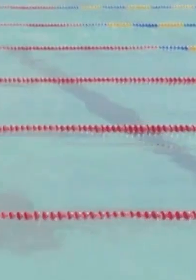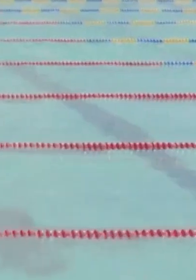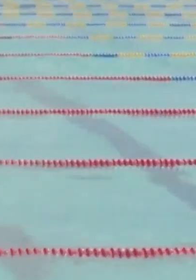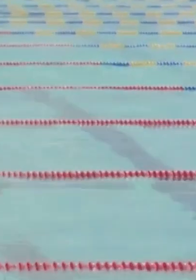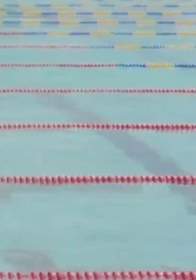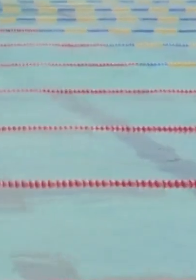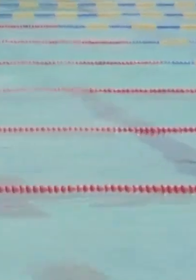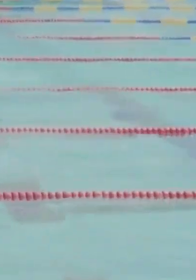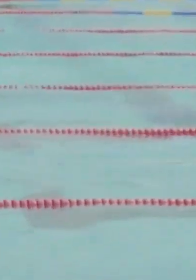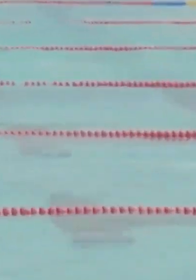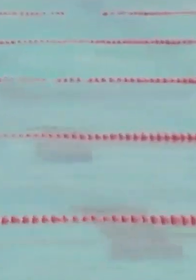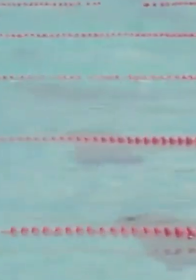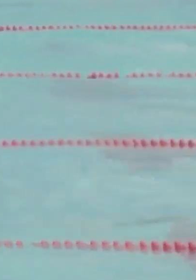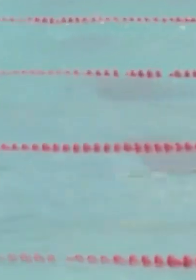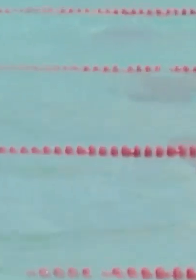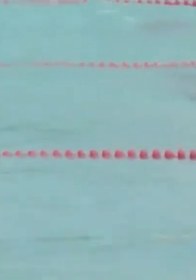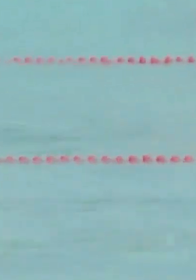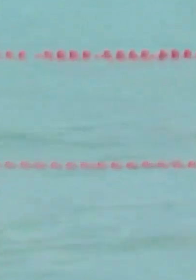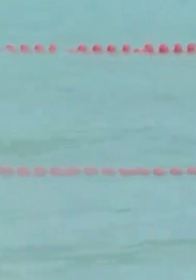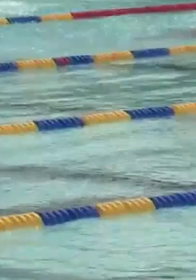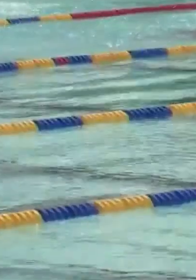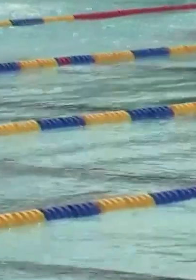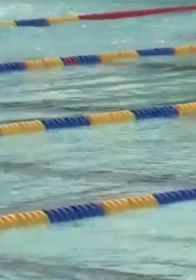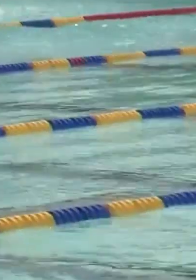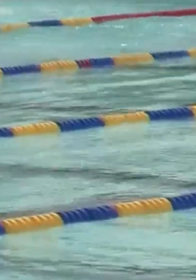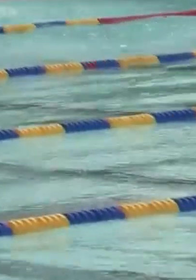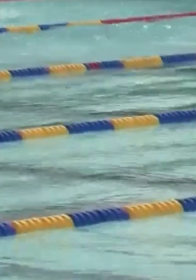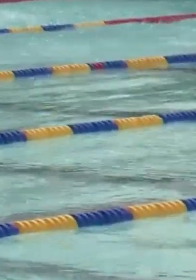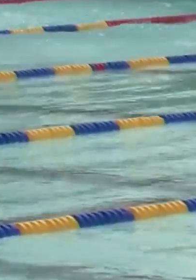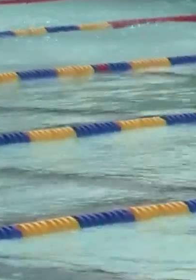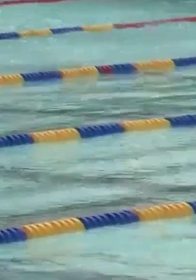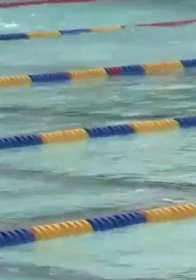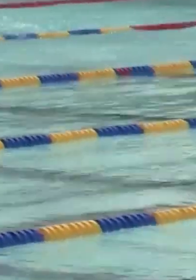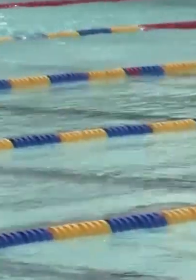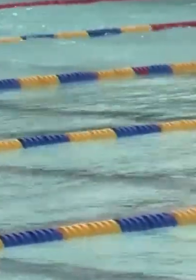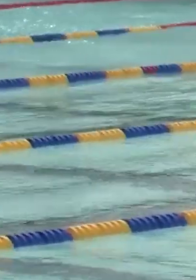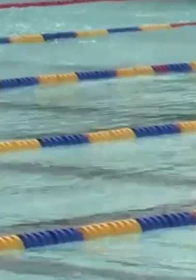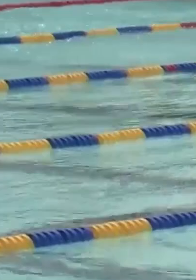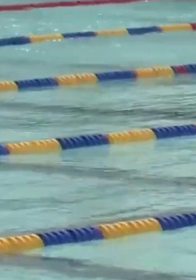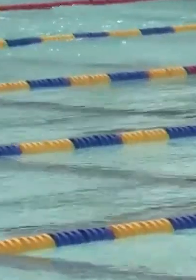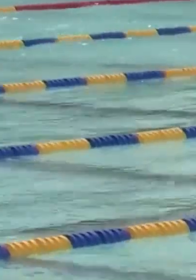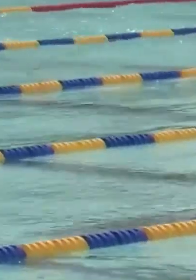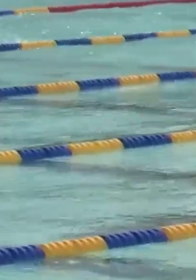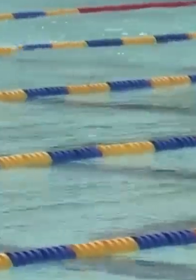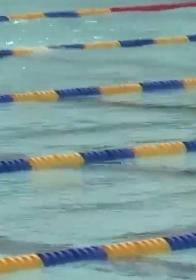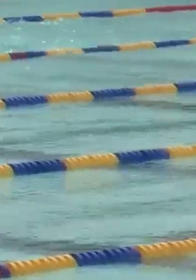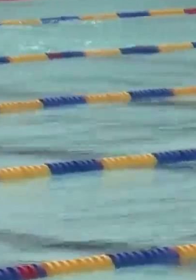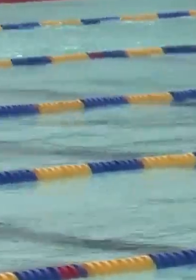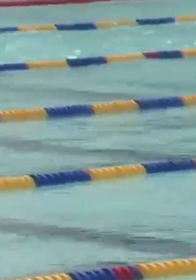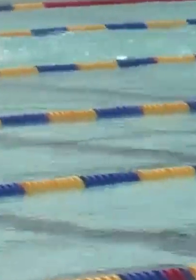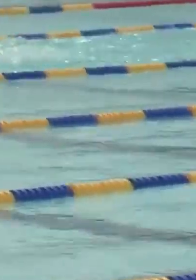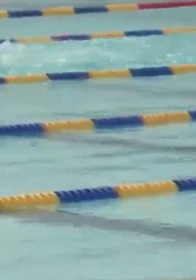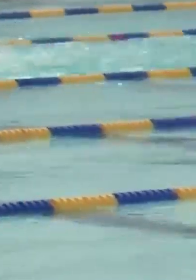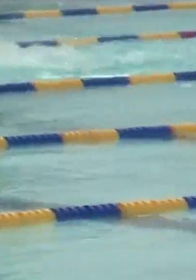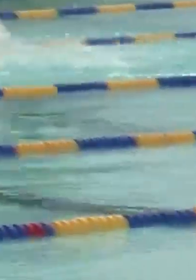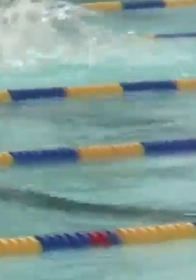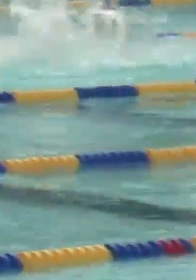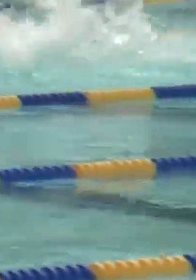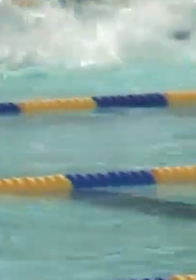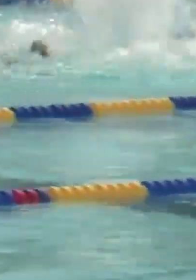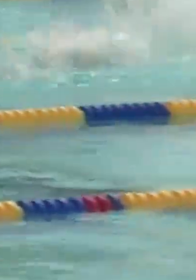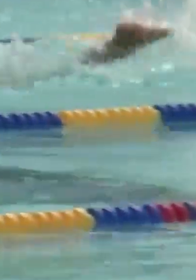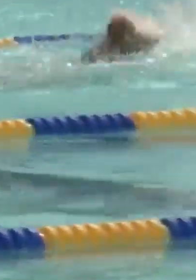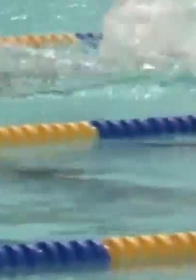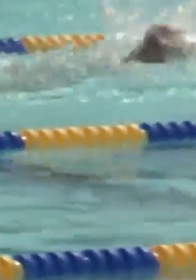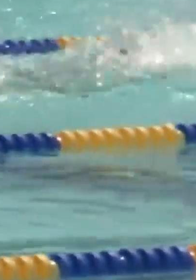Dragons in 42.22 seconds. The second section featured 4 competitors, with the Dragons picking up some much-needed points